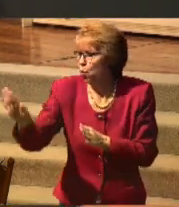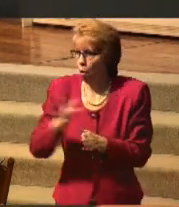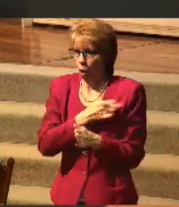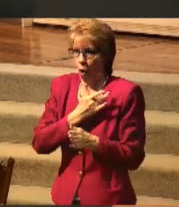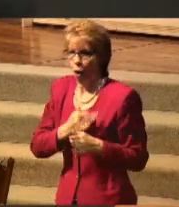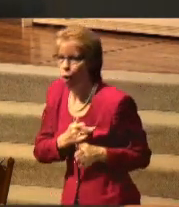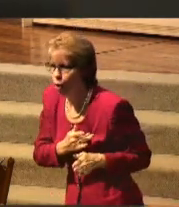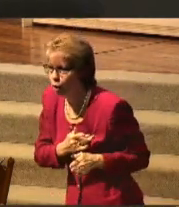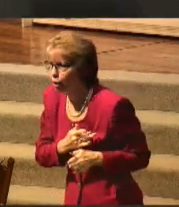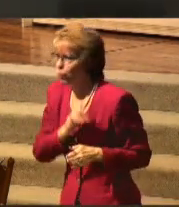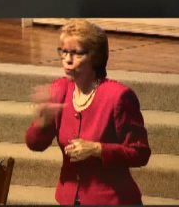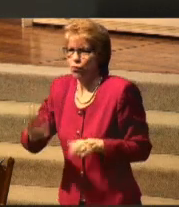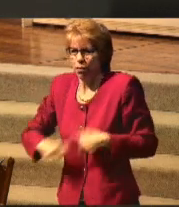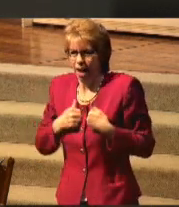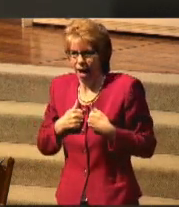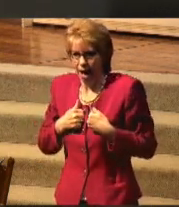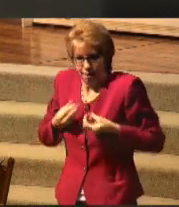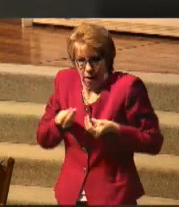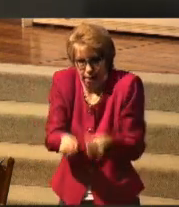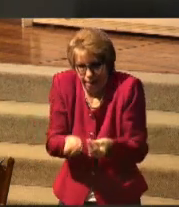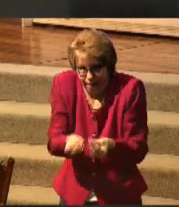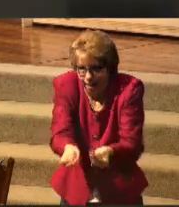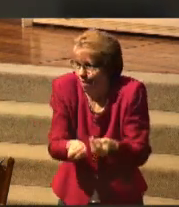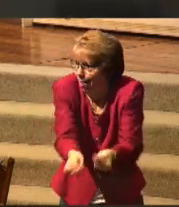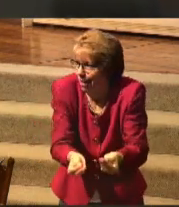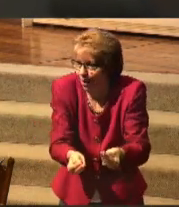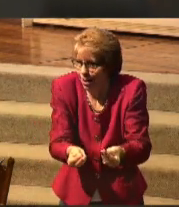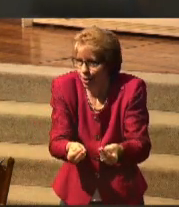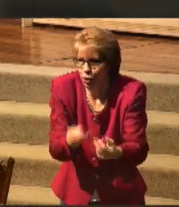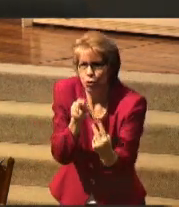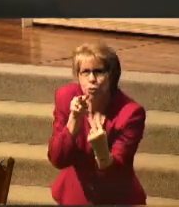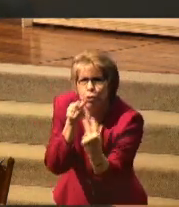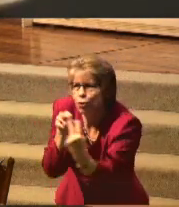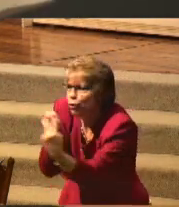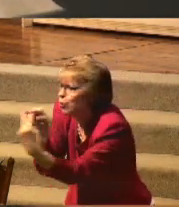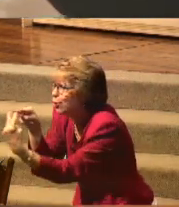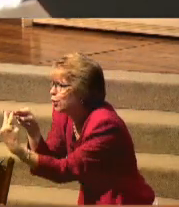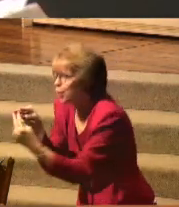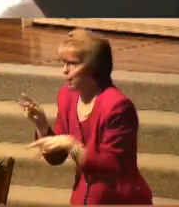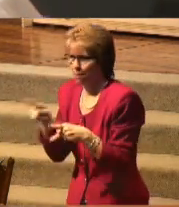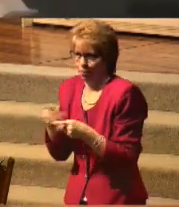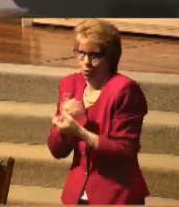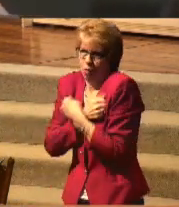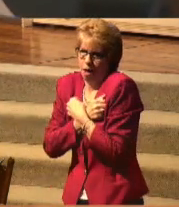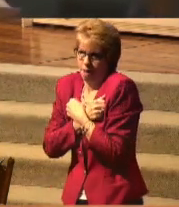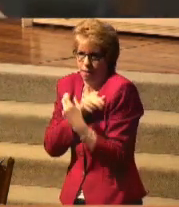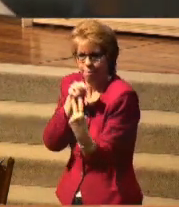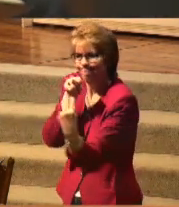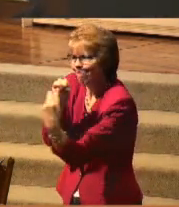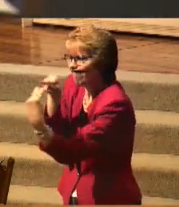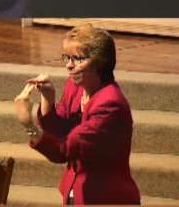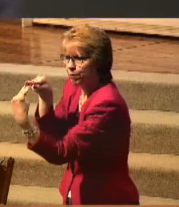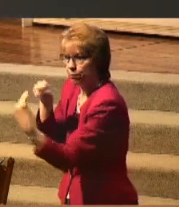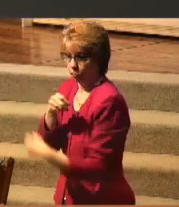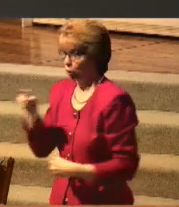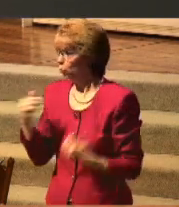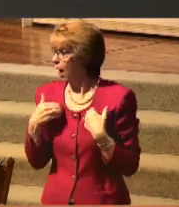your life into those that you love. Look into the eyes of your loved one. If you have